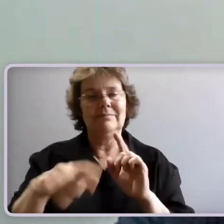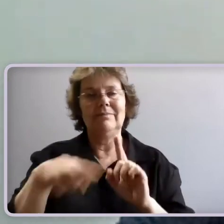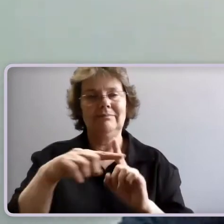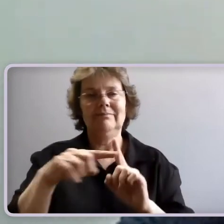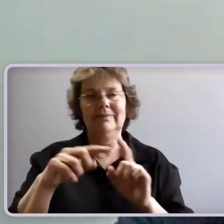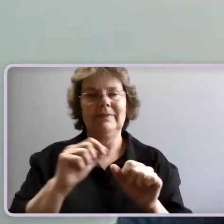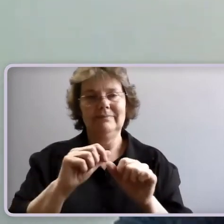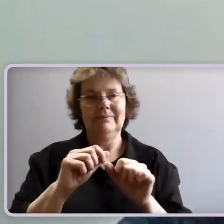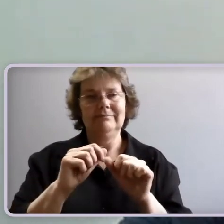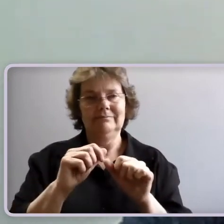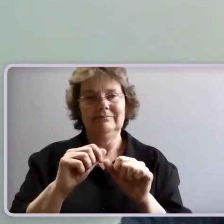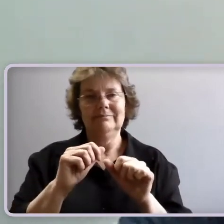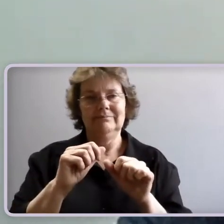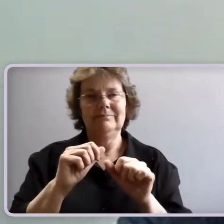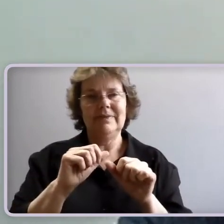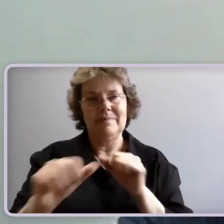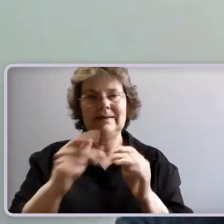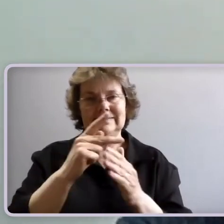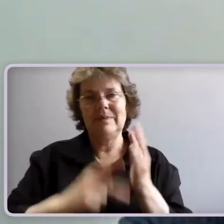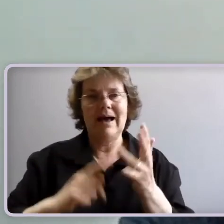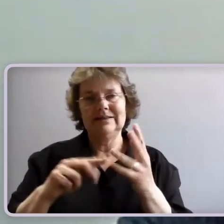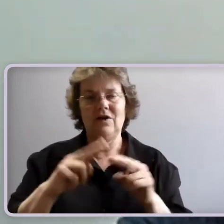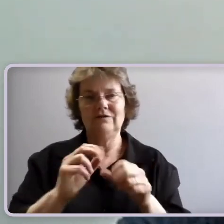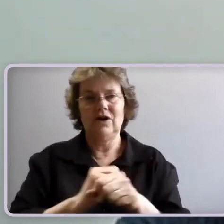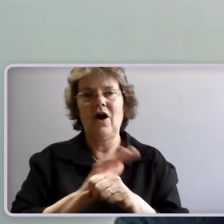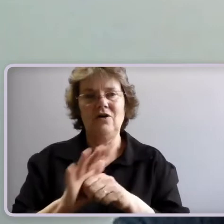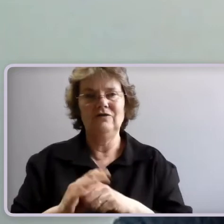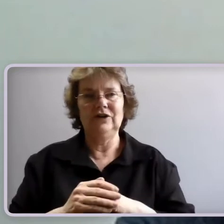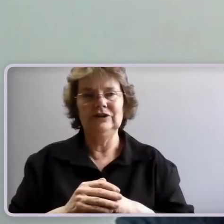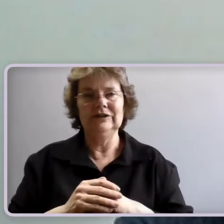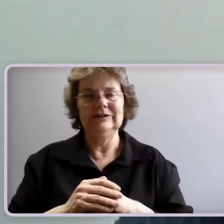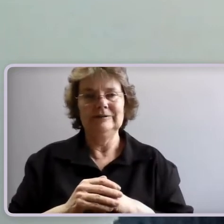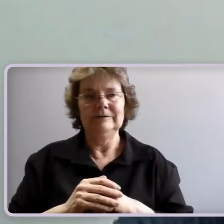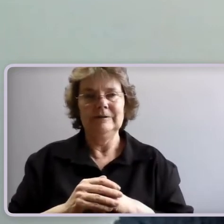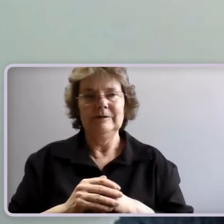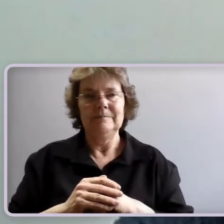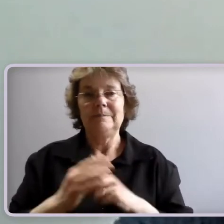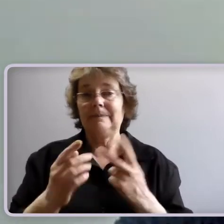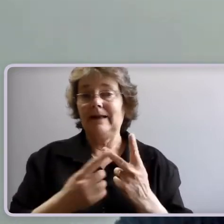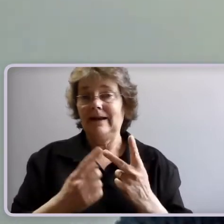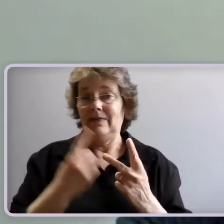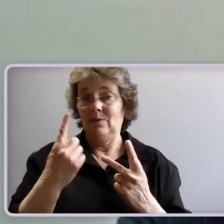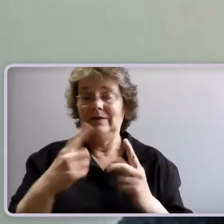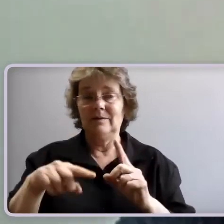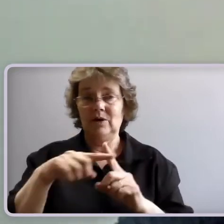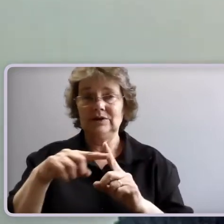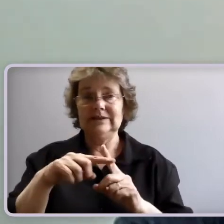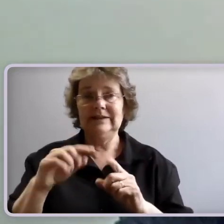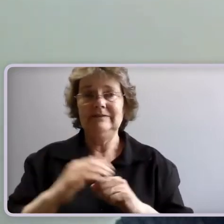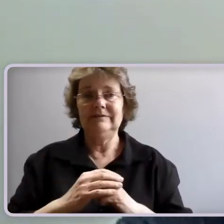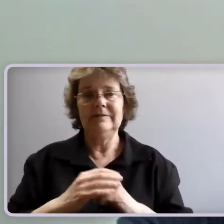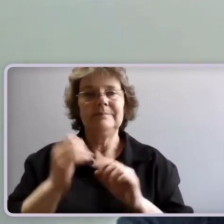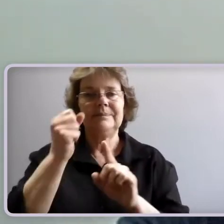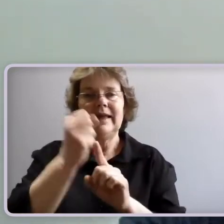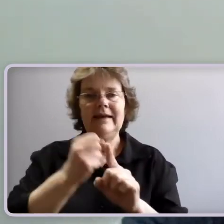think one of the other things that was a positive was advocacy organisations were